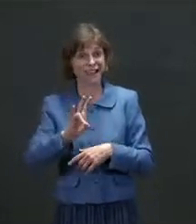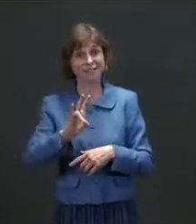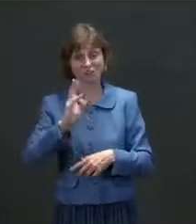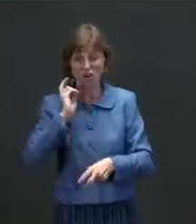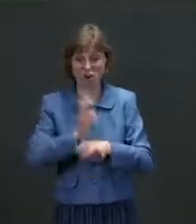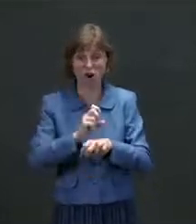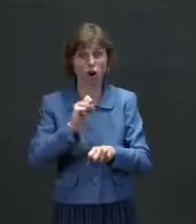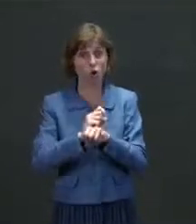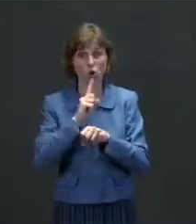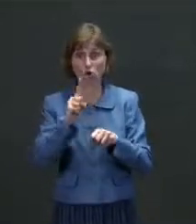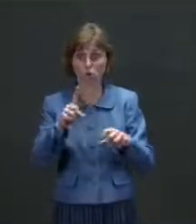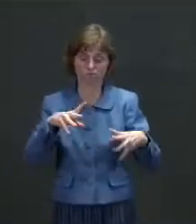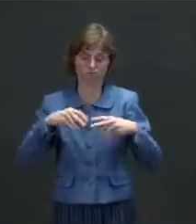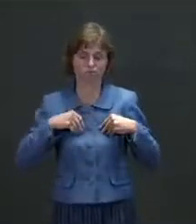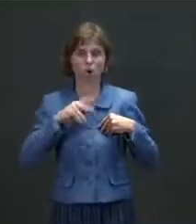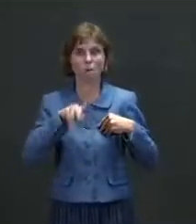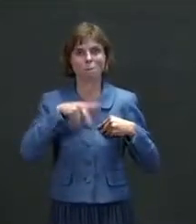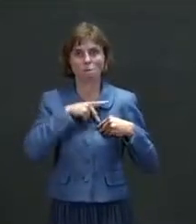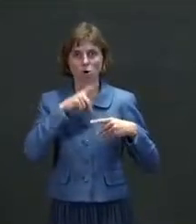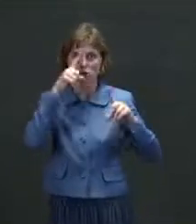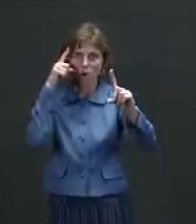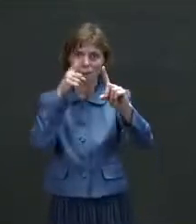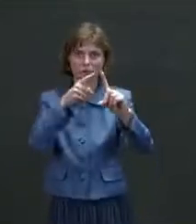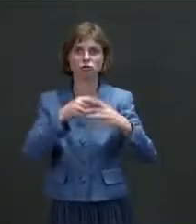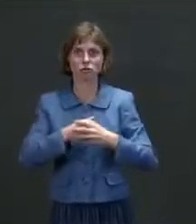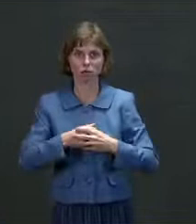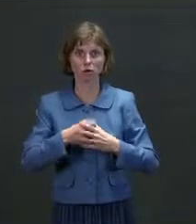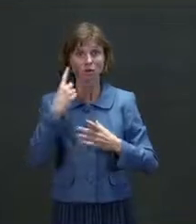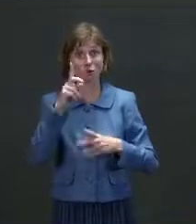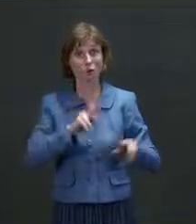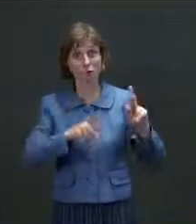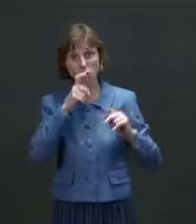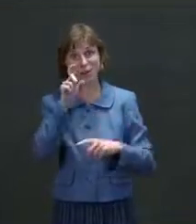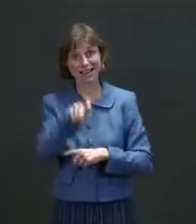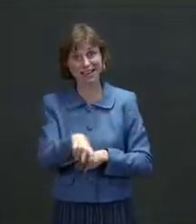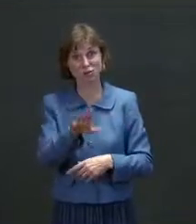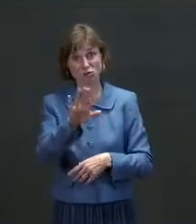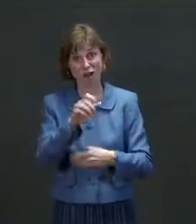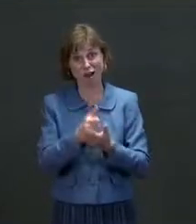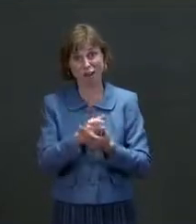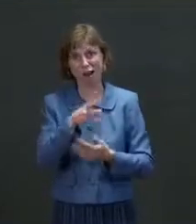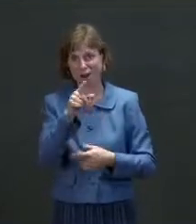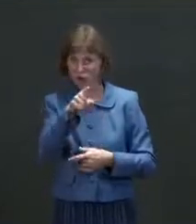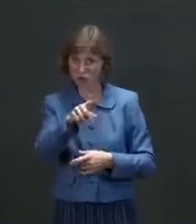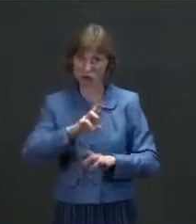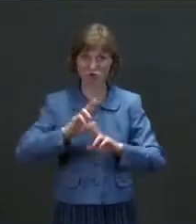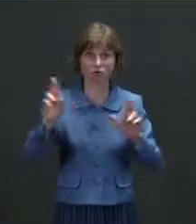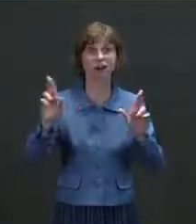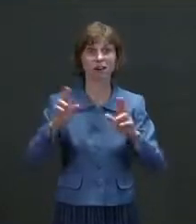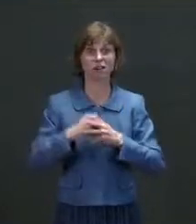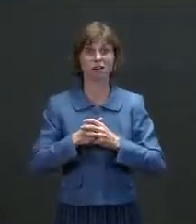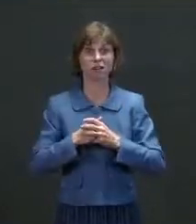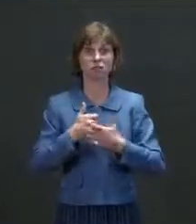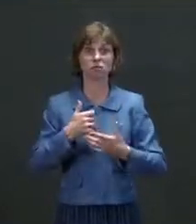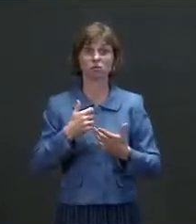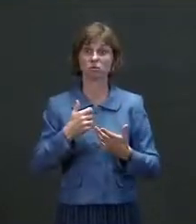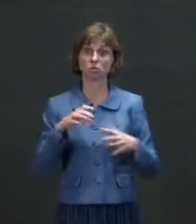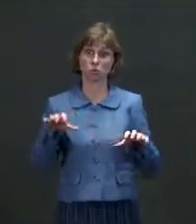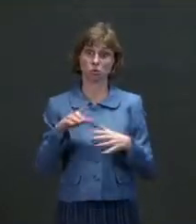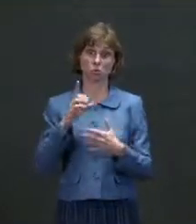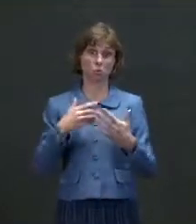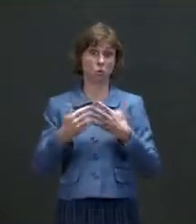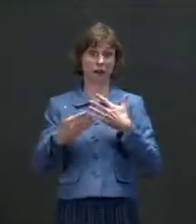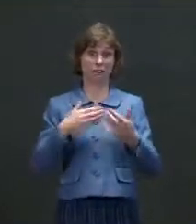a personal mission on behalf of folks who need your help, and you are there to do what's necessary. So thank